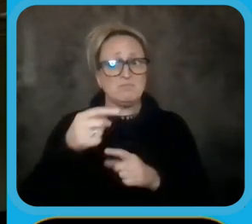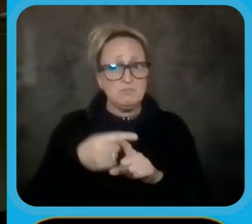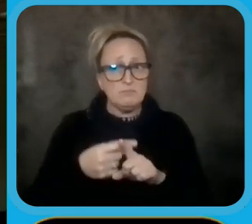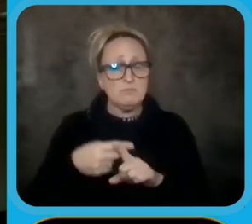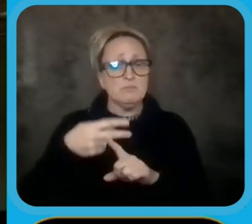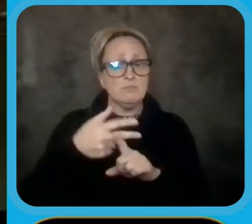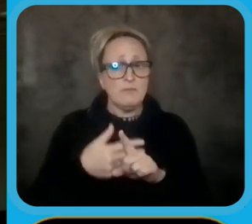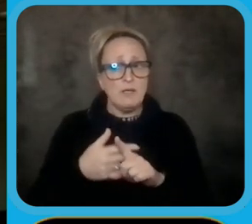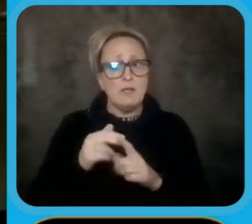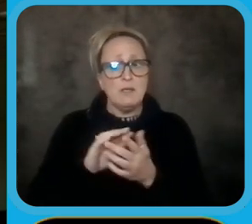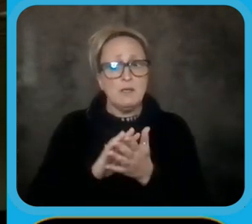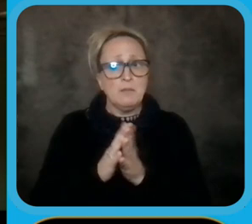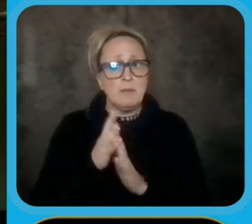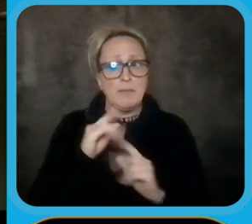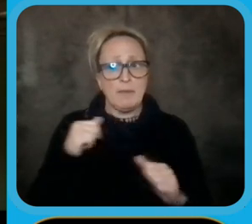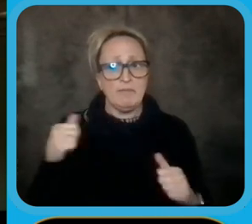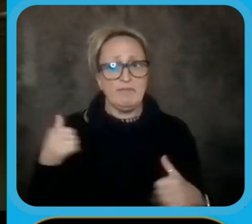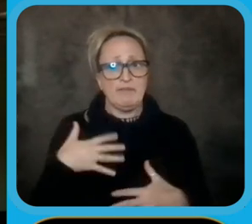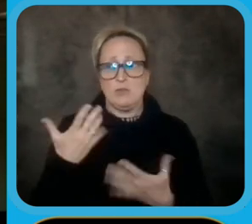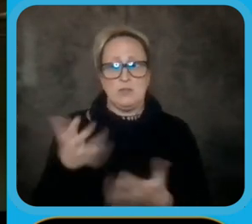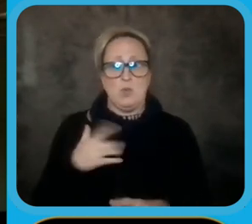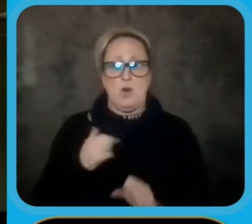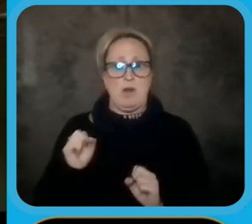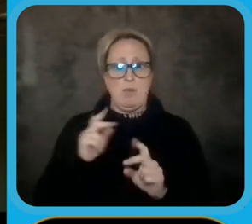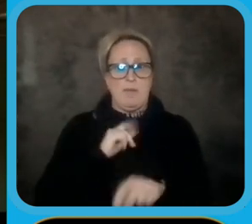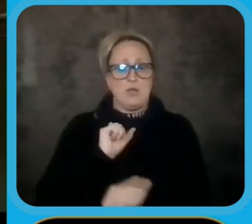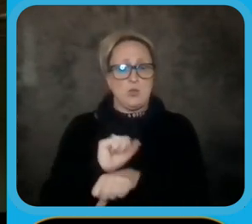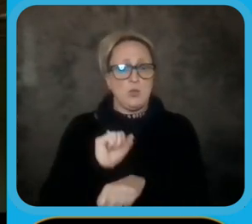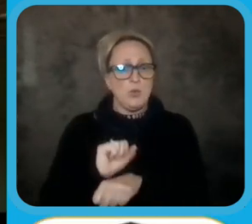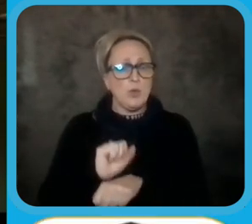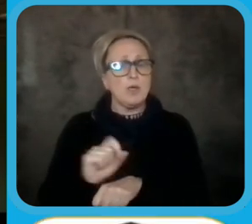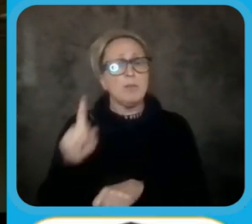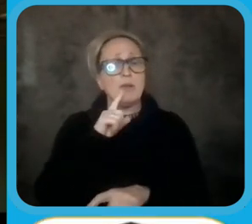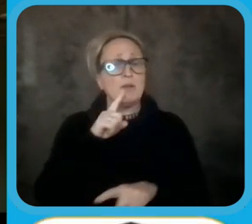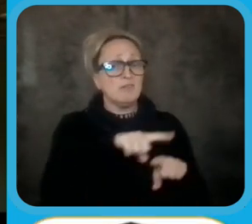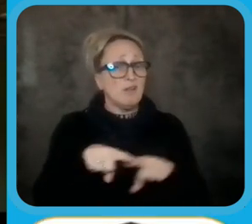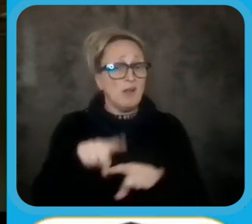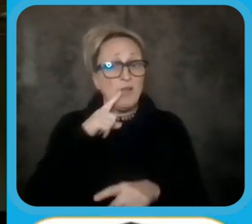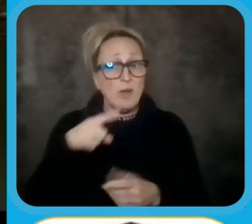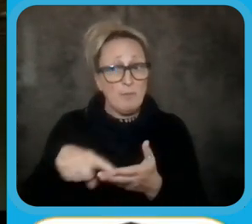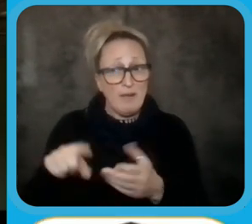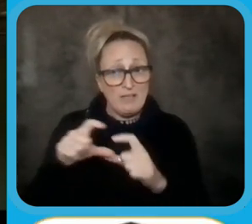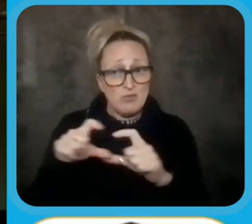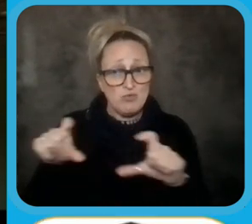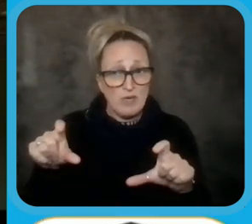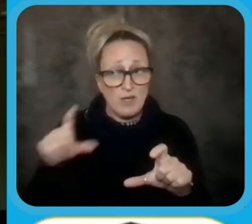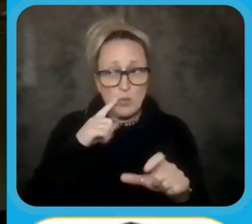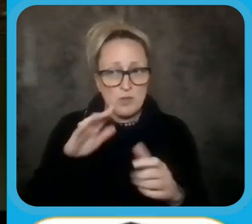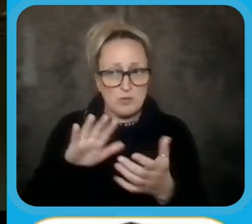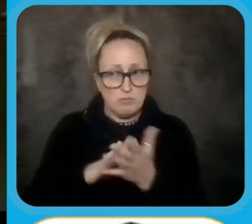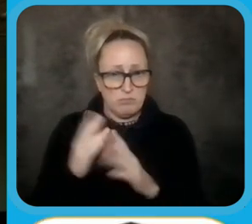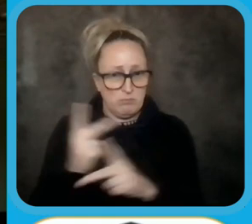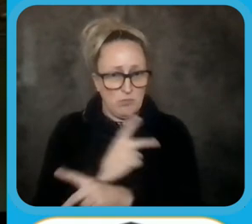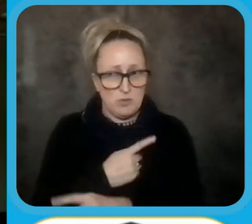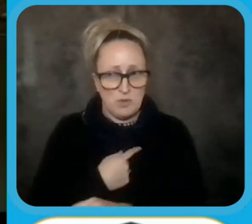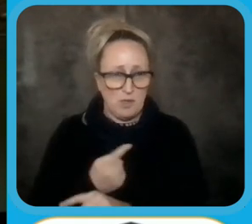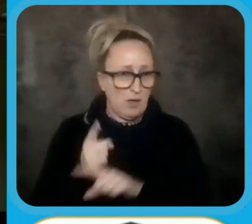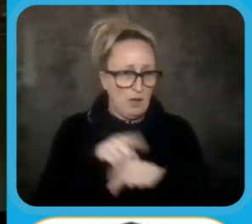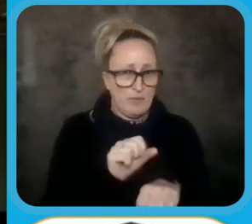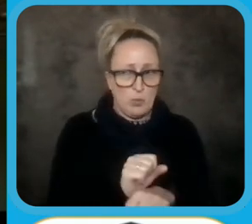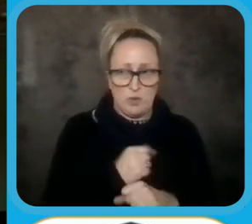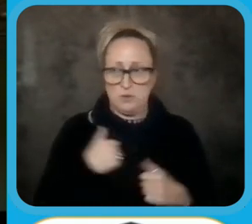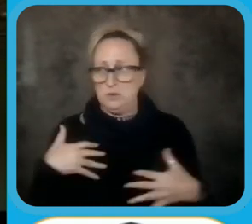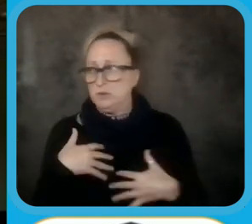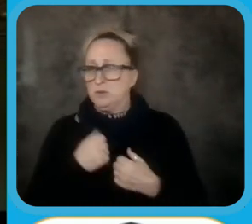very fearful, didn't want to come to work, but they relied on their paycheck, which made it even worse. Coming to work fearful of